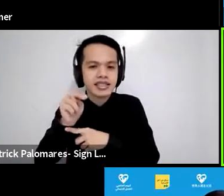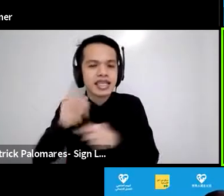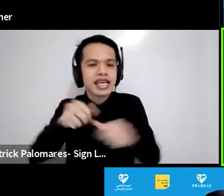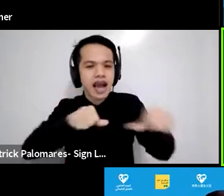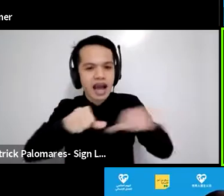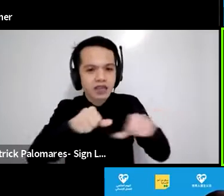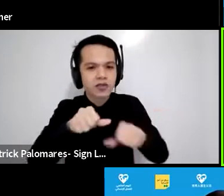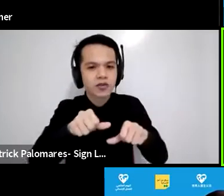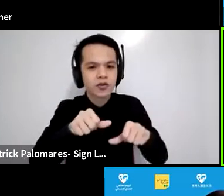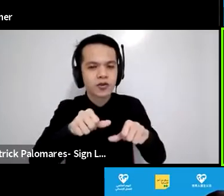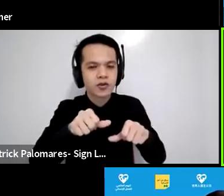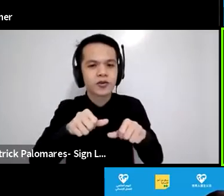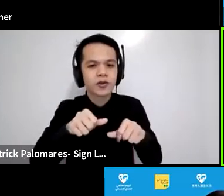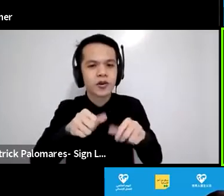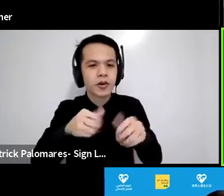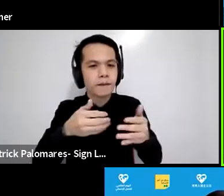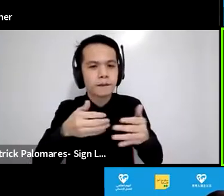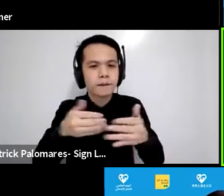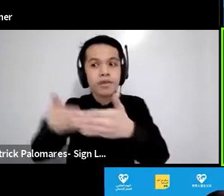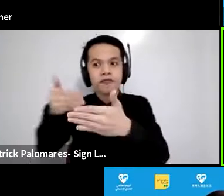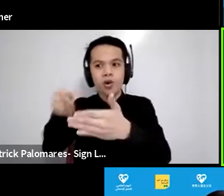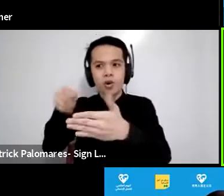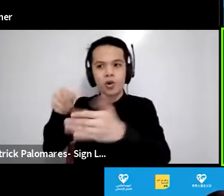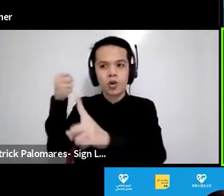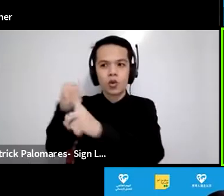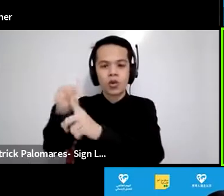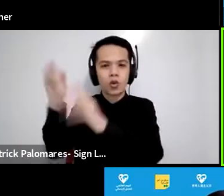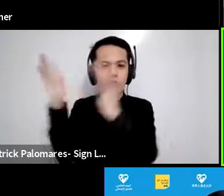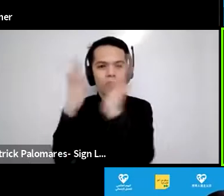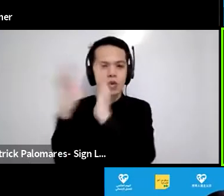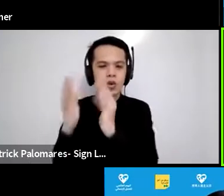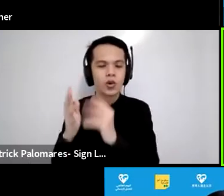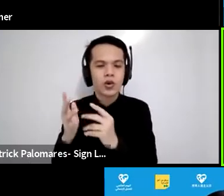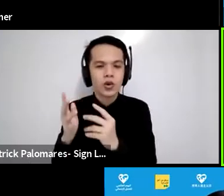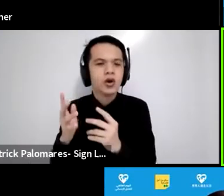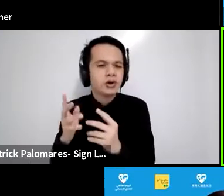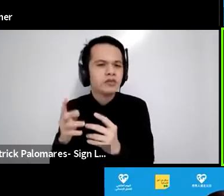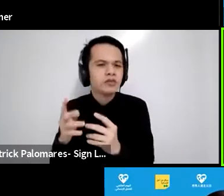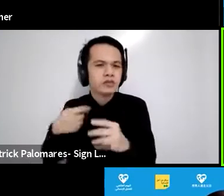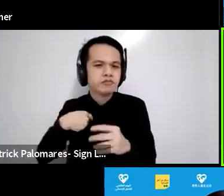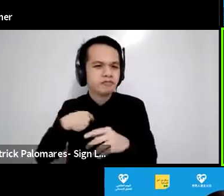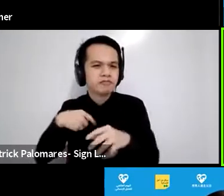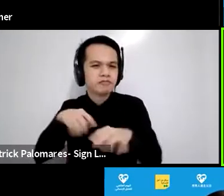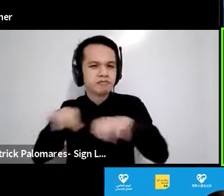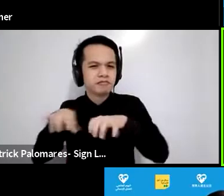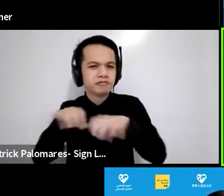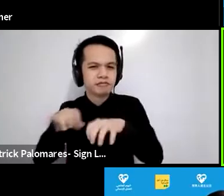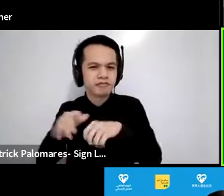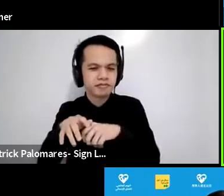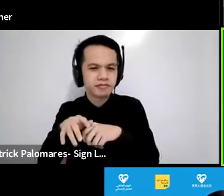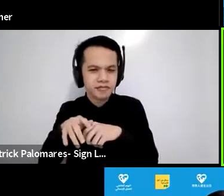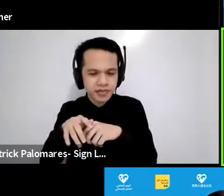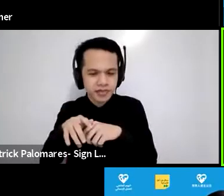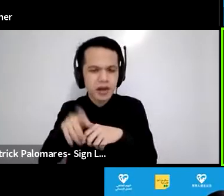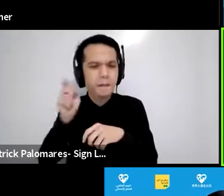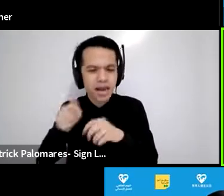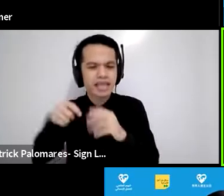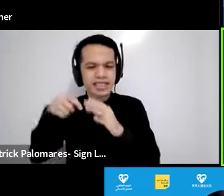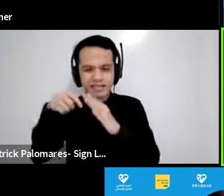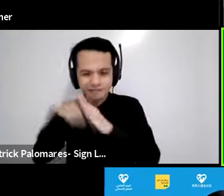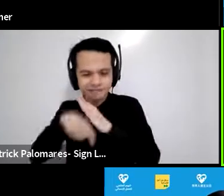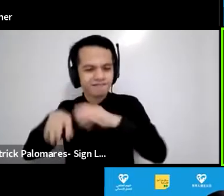actions before. So this has been done intensively in World Food